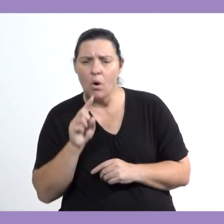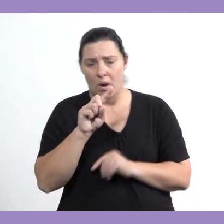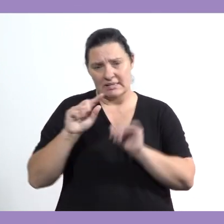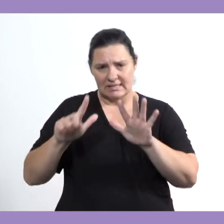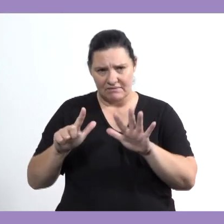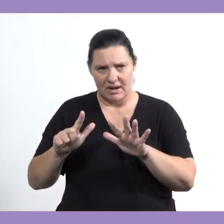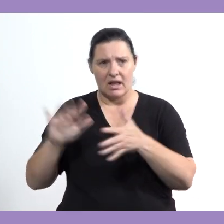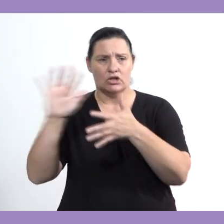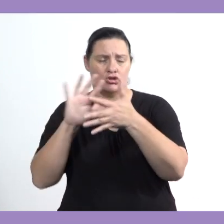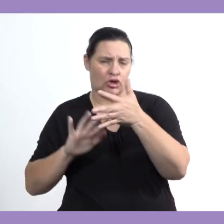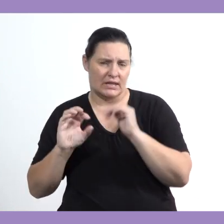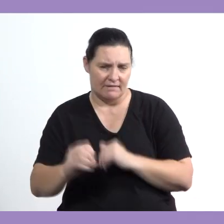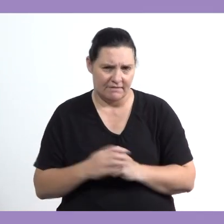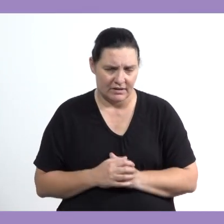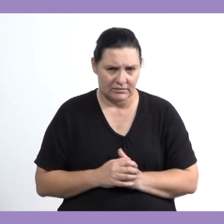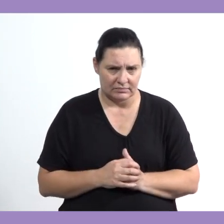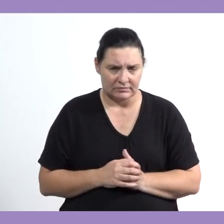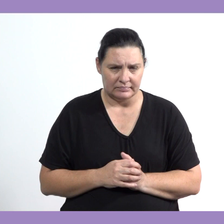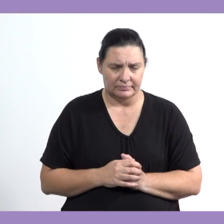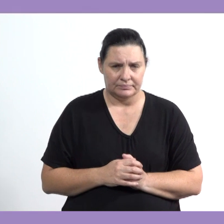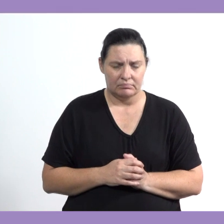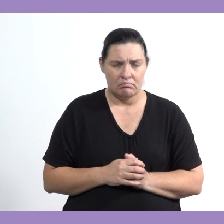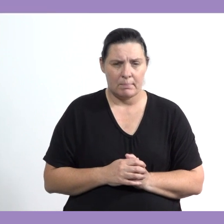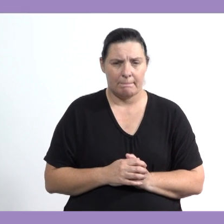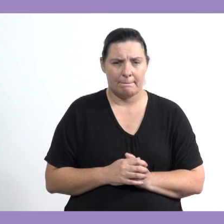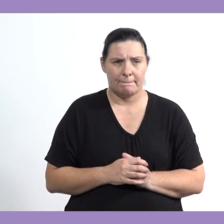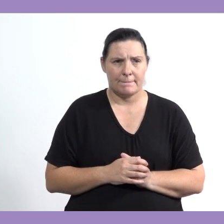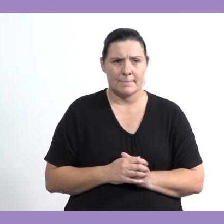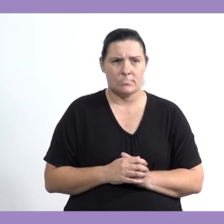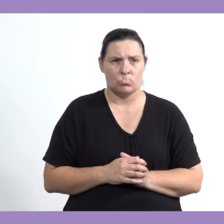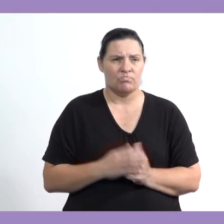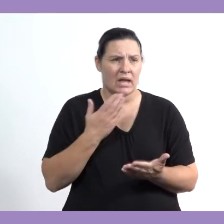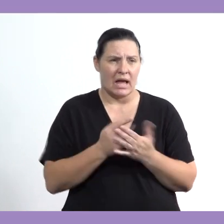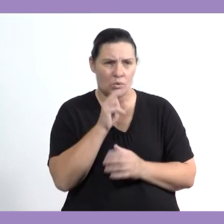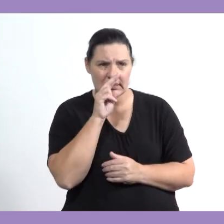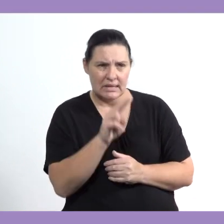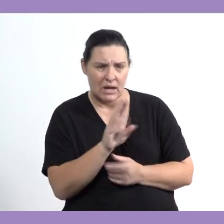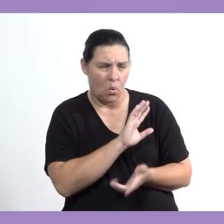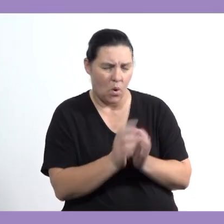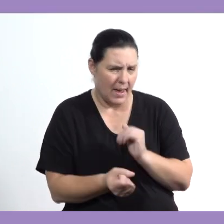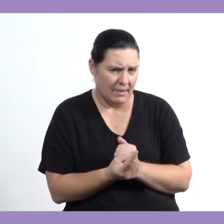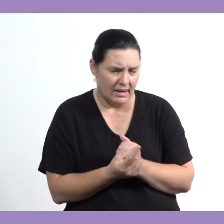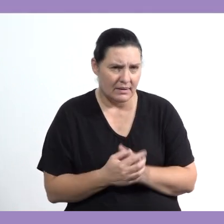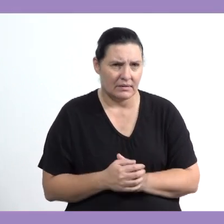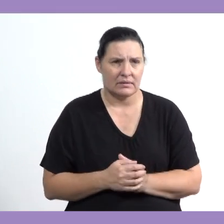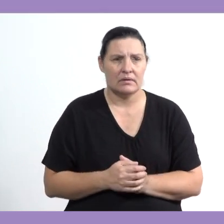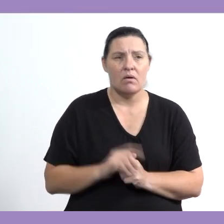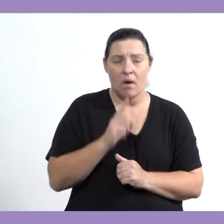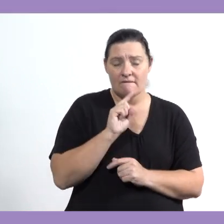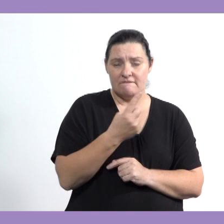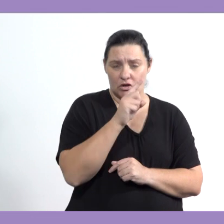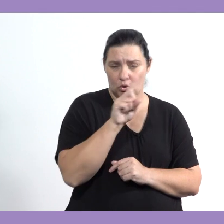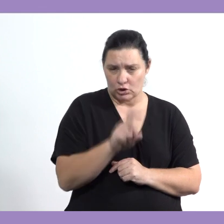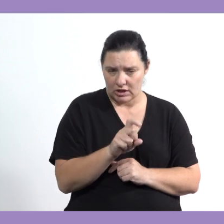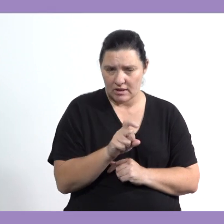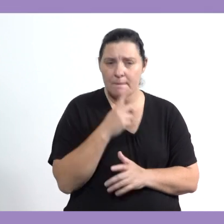have 17 blocks that are shaded in. So can we see what is going on here? Because